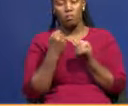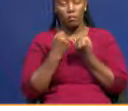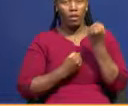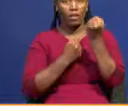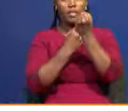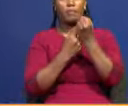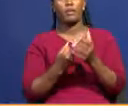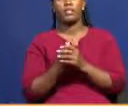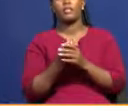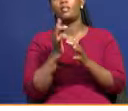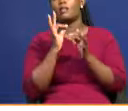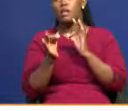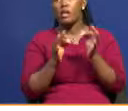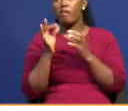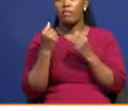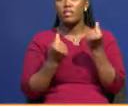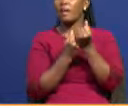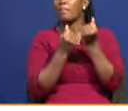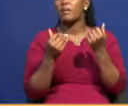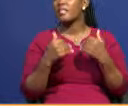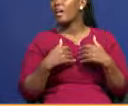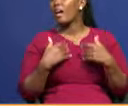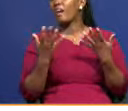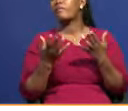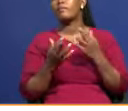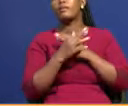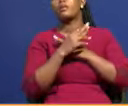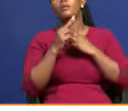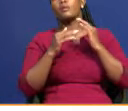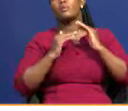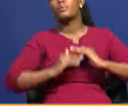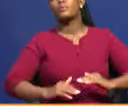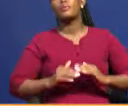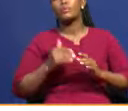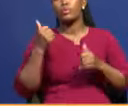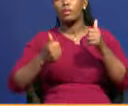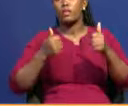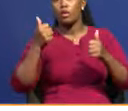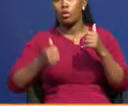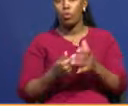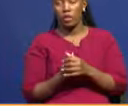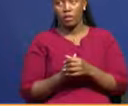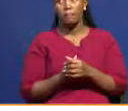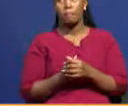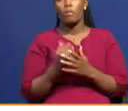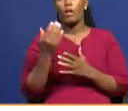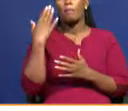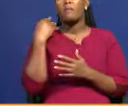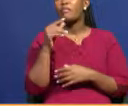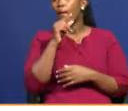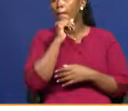get that kind of support, what reprieves are we having? But like James says,